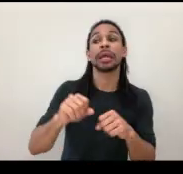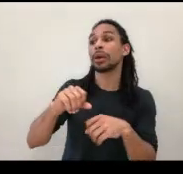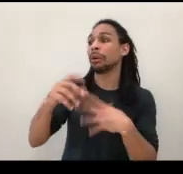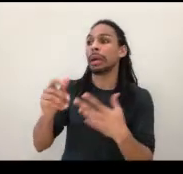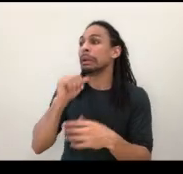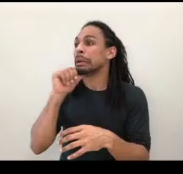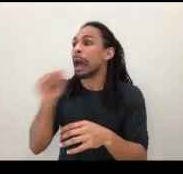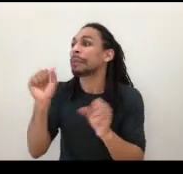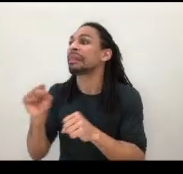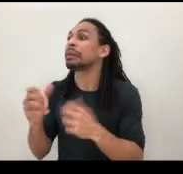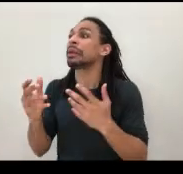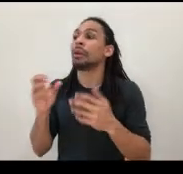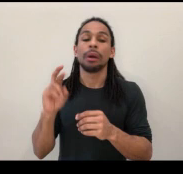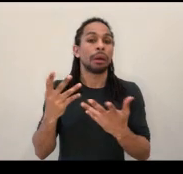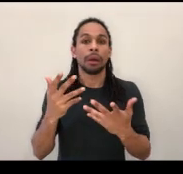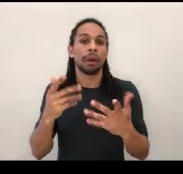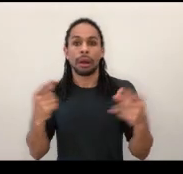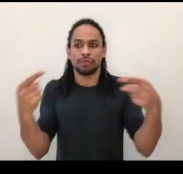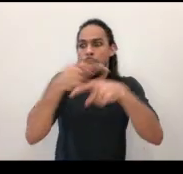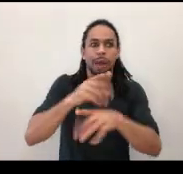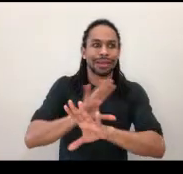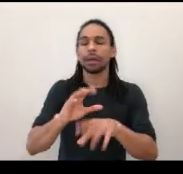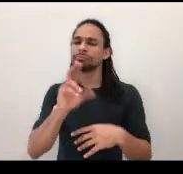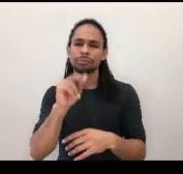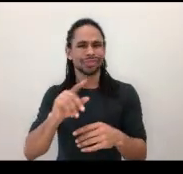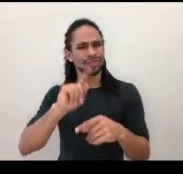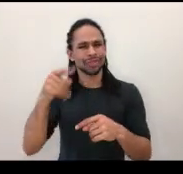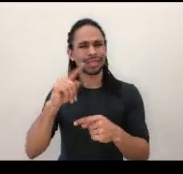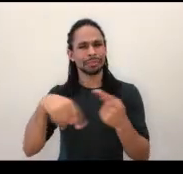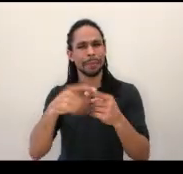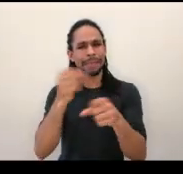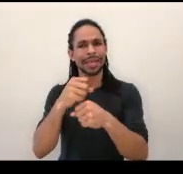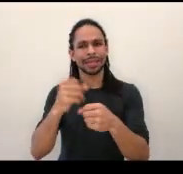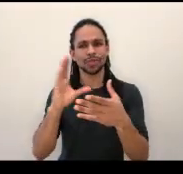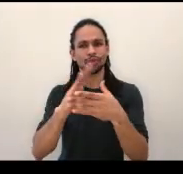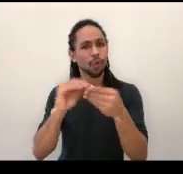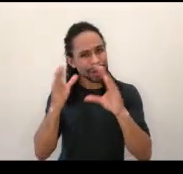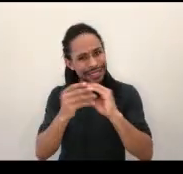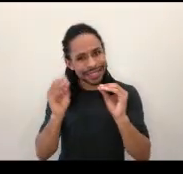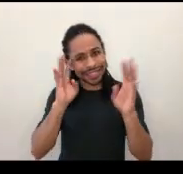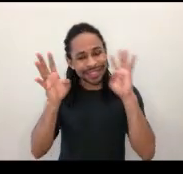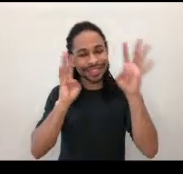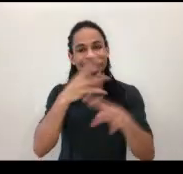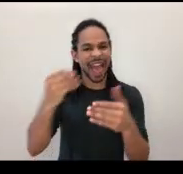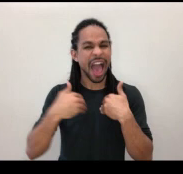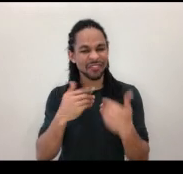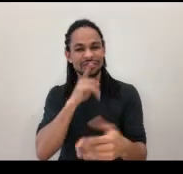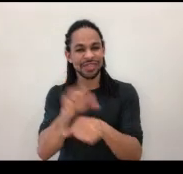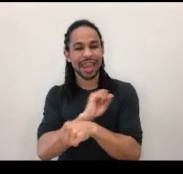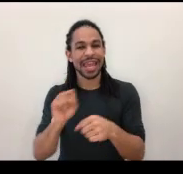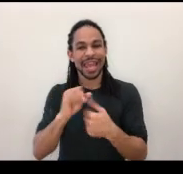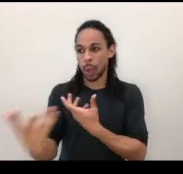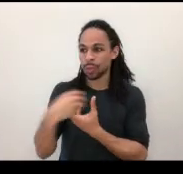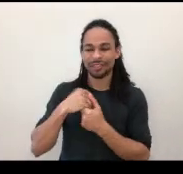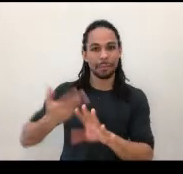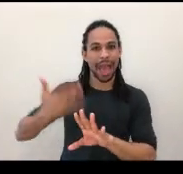ability or cross ability. It's like, it's just about making stories and having an inclusive cast and making sure that that representation is